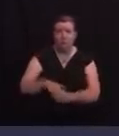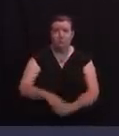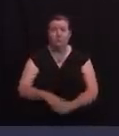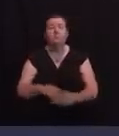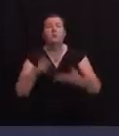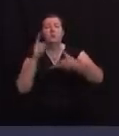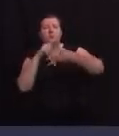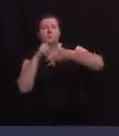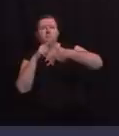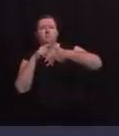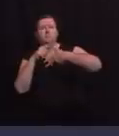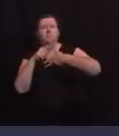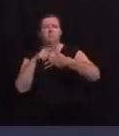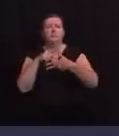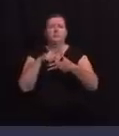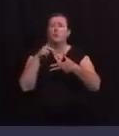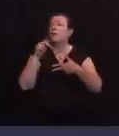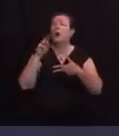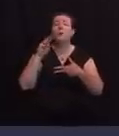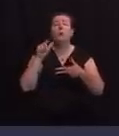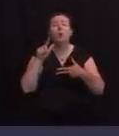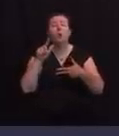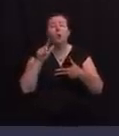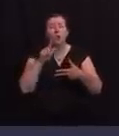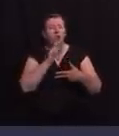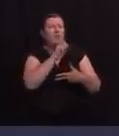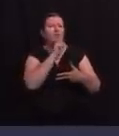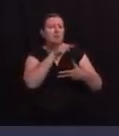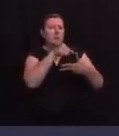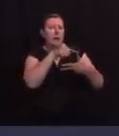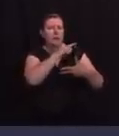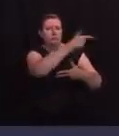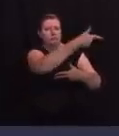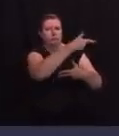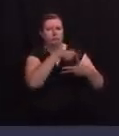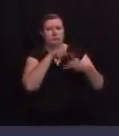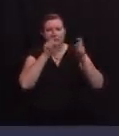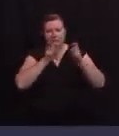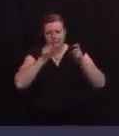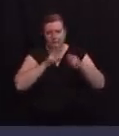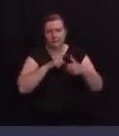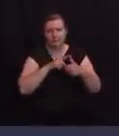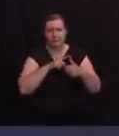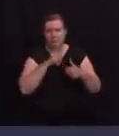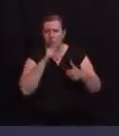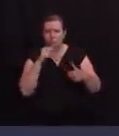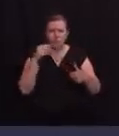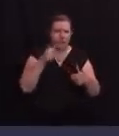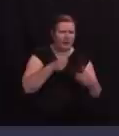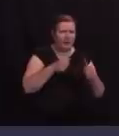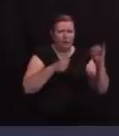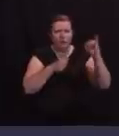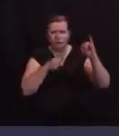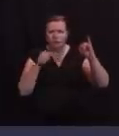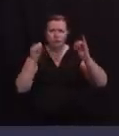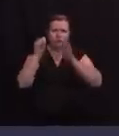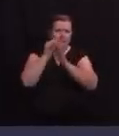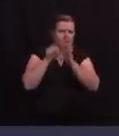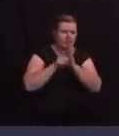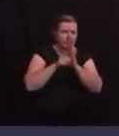follow up on. Yeah, we can follow up with you. I think it varies from testing center to testing center and insurer to insurer. So bear with us on